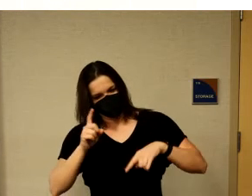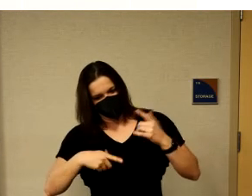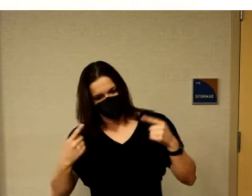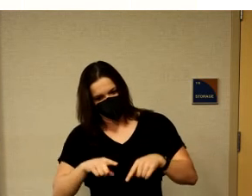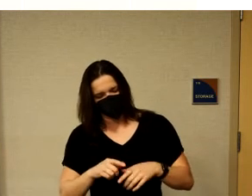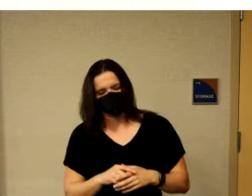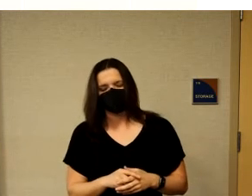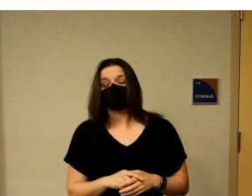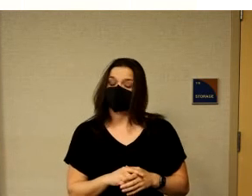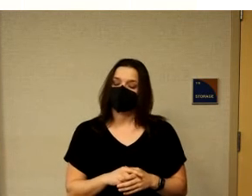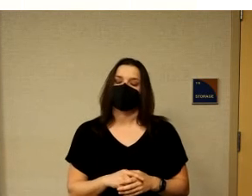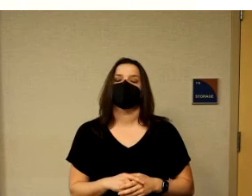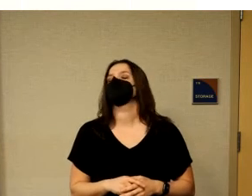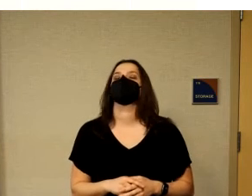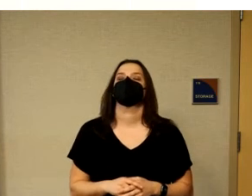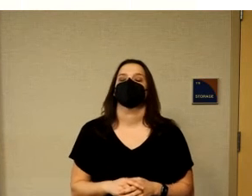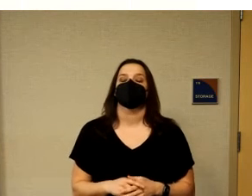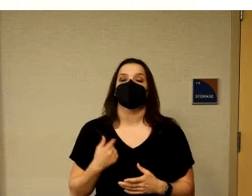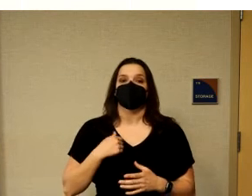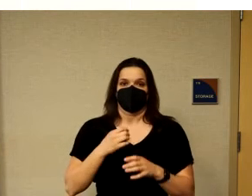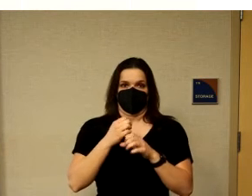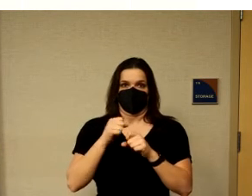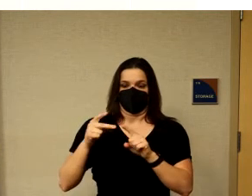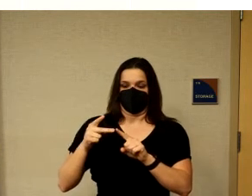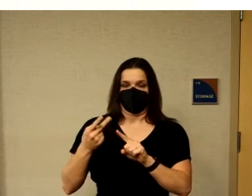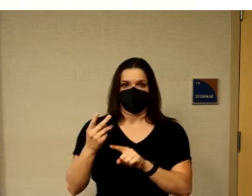So then that led to the creation of the